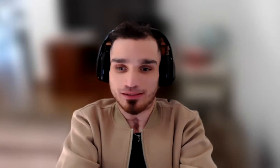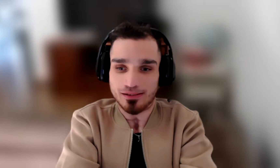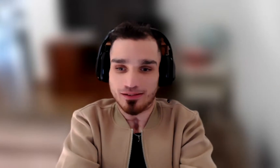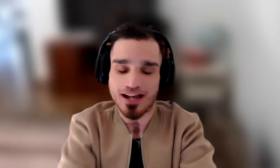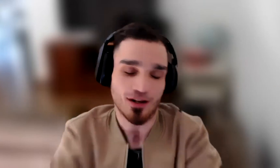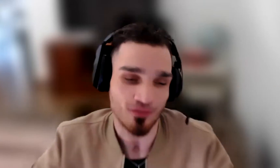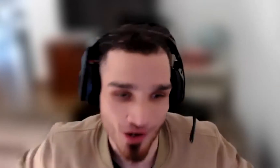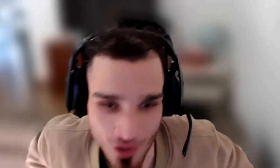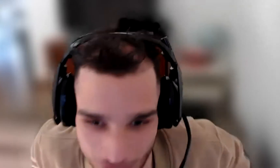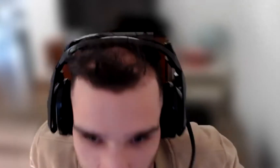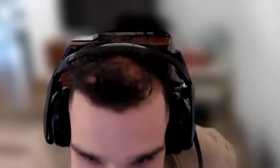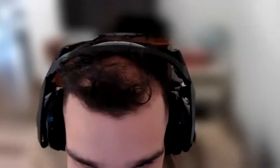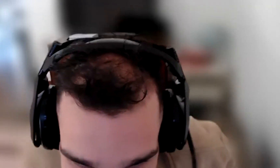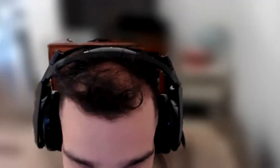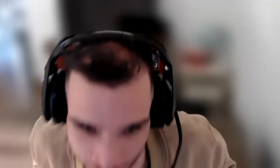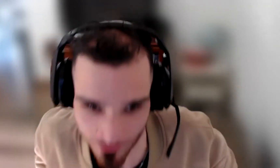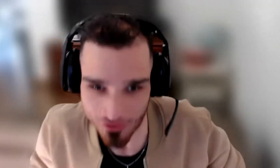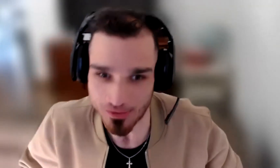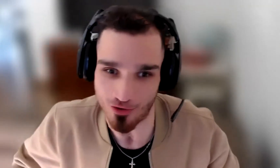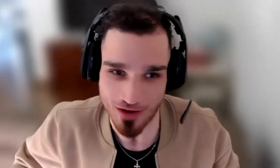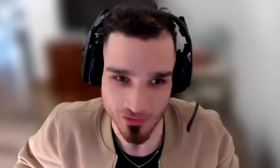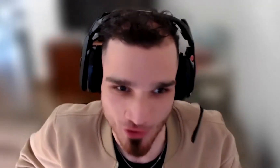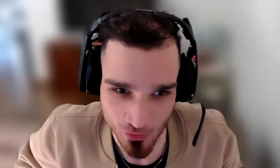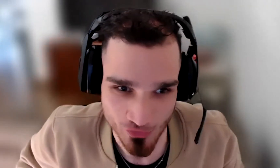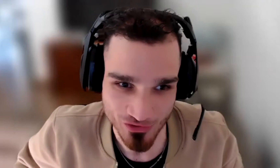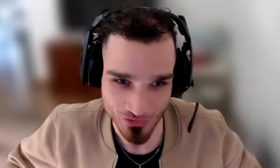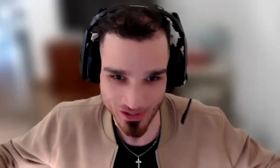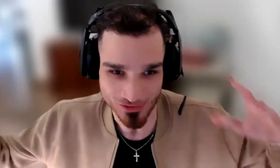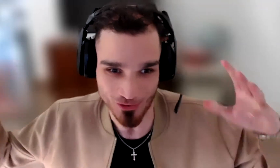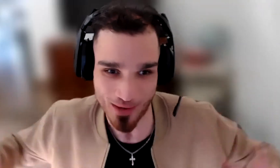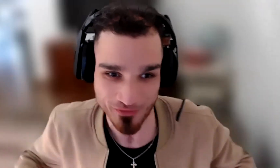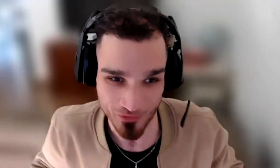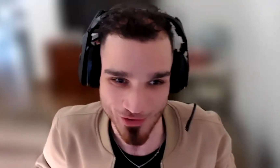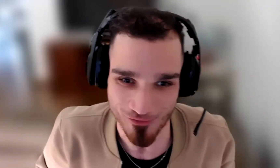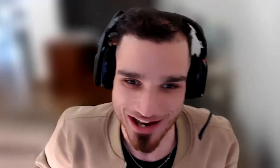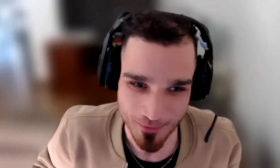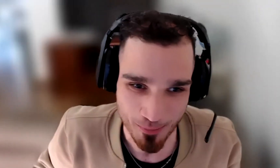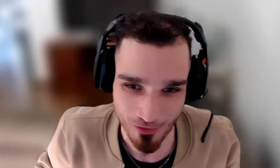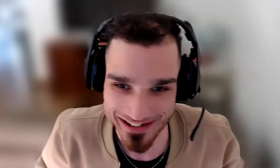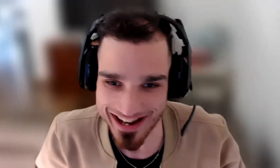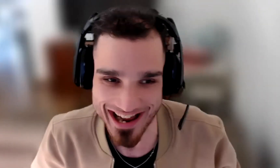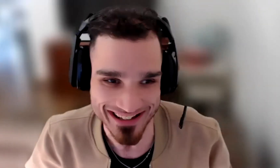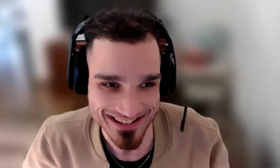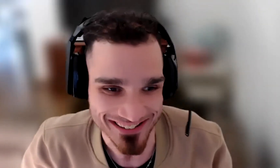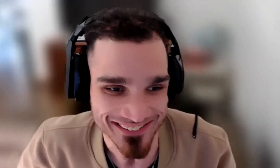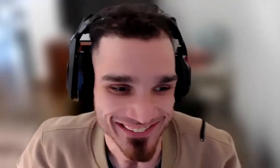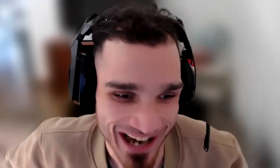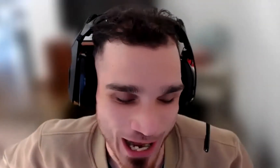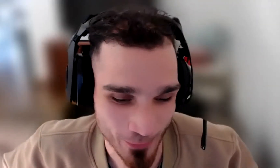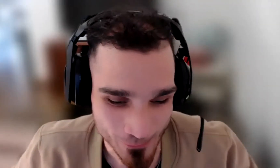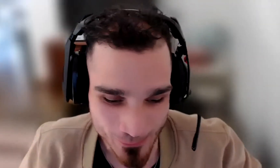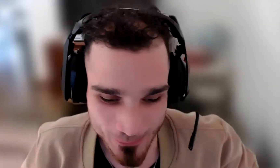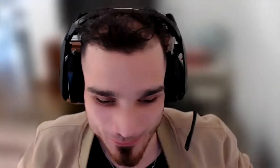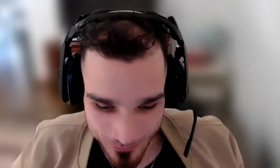But yeah, I don't know what else to add. I feel like I'm going around in circles. It's just, there's so much floating around in my brain. And